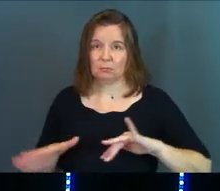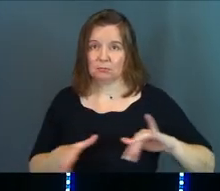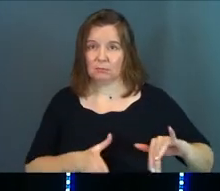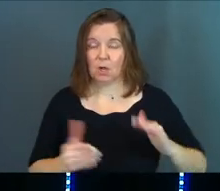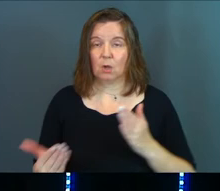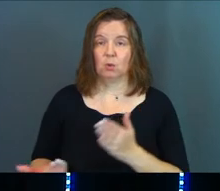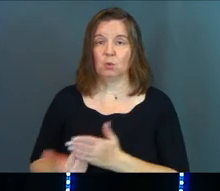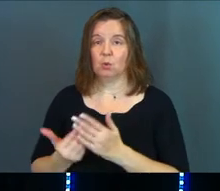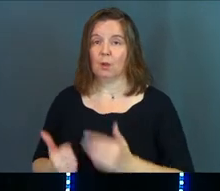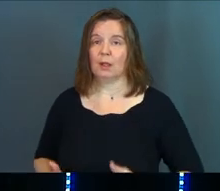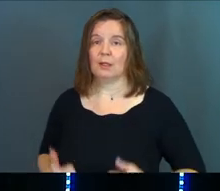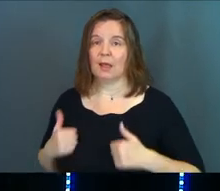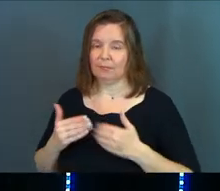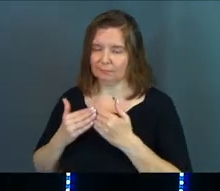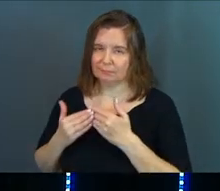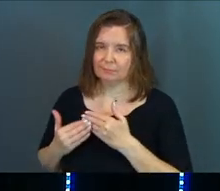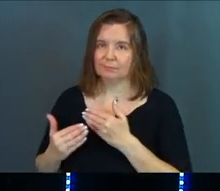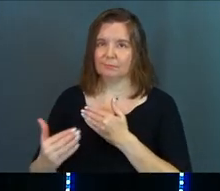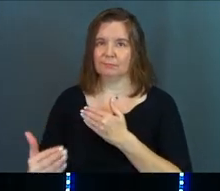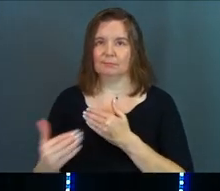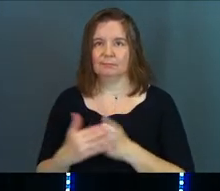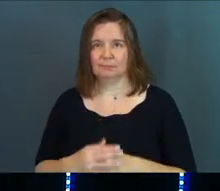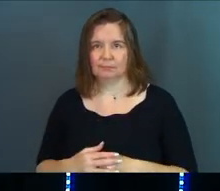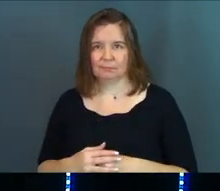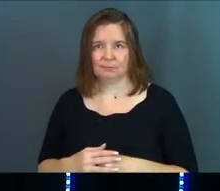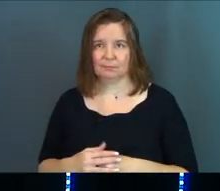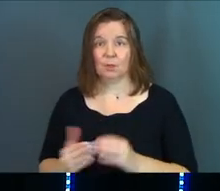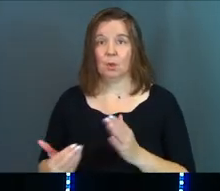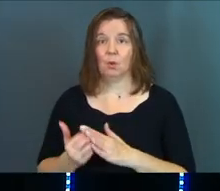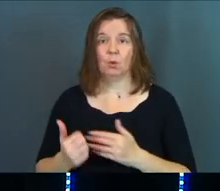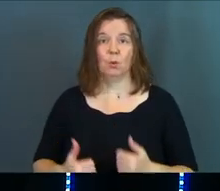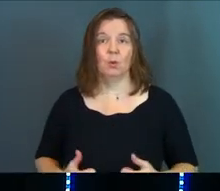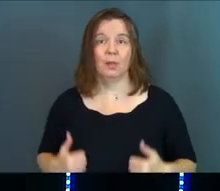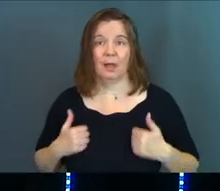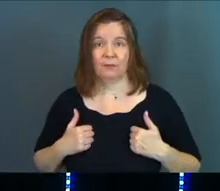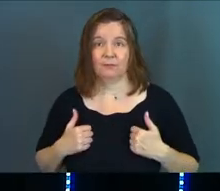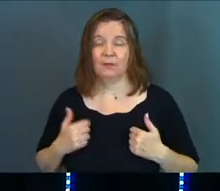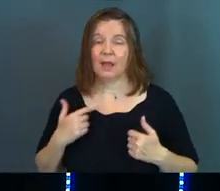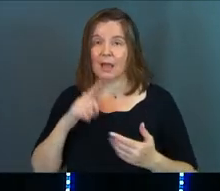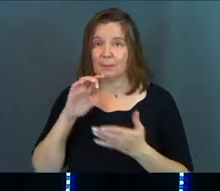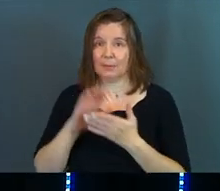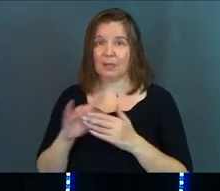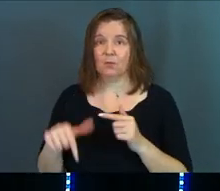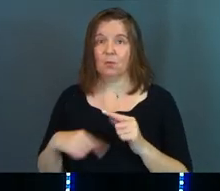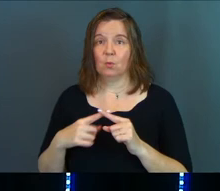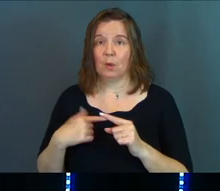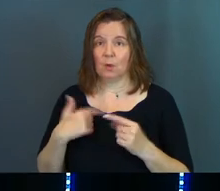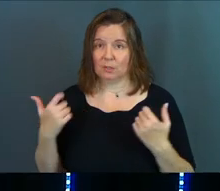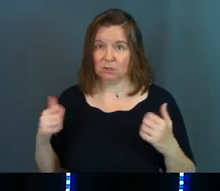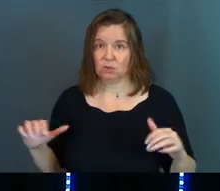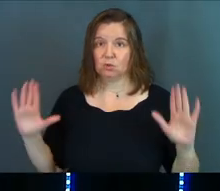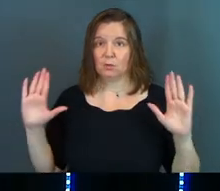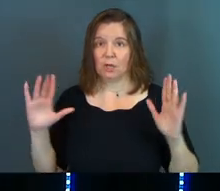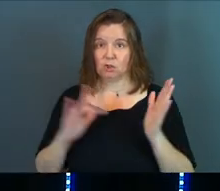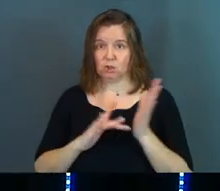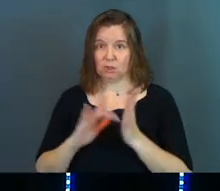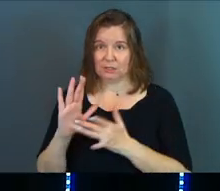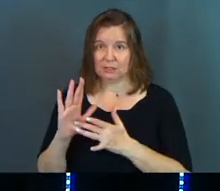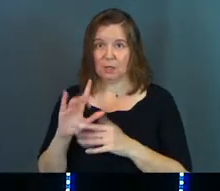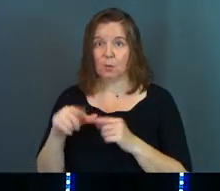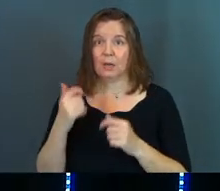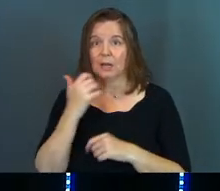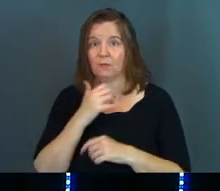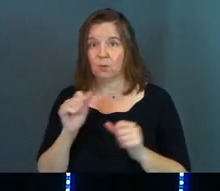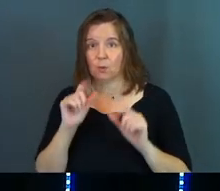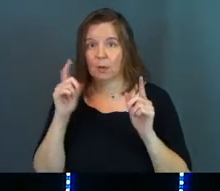A new life has begun. A new life. I believe that when we surrender to Jesus, when